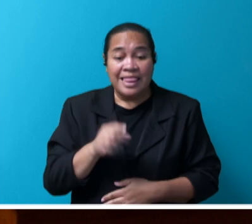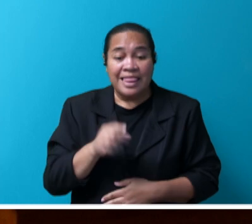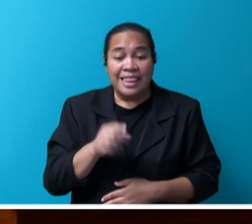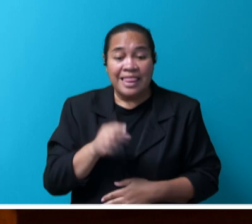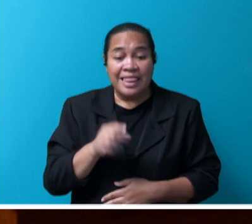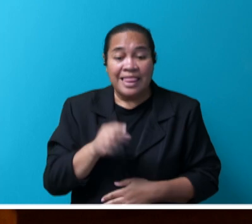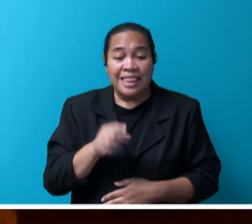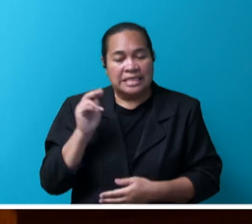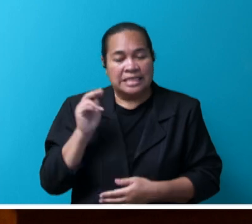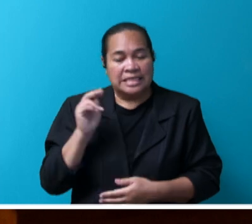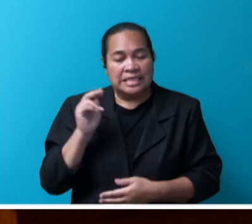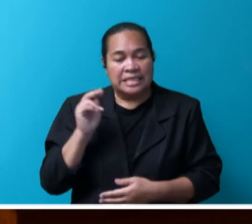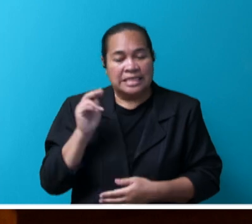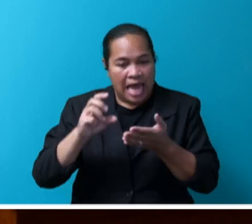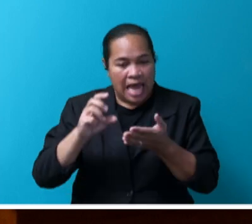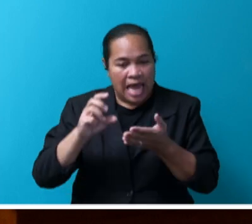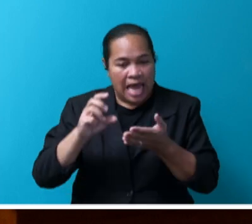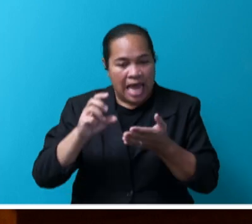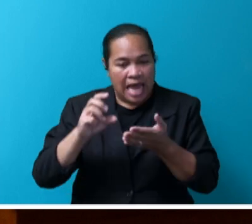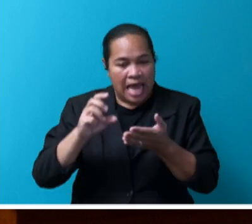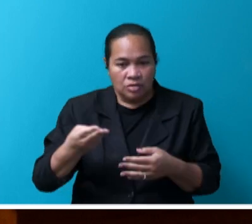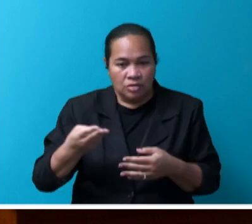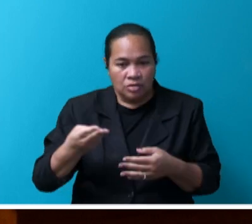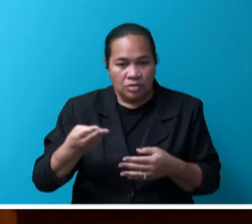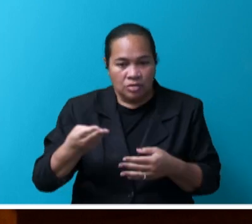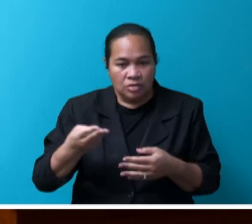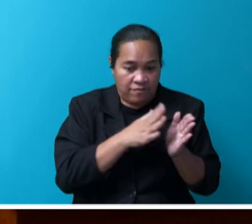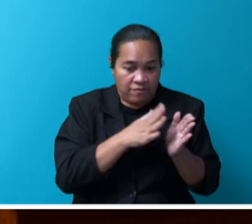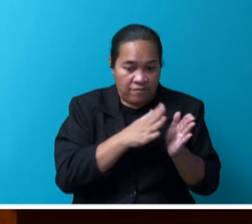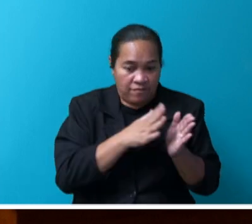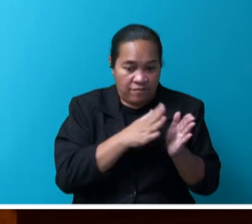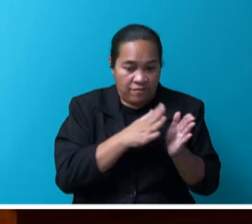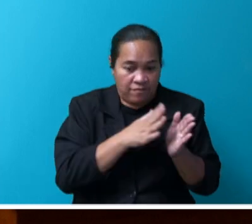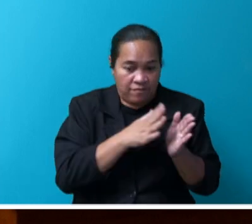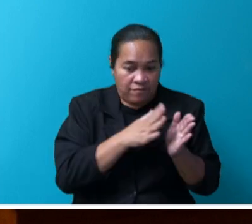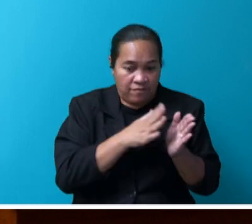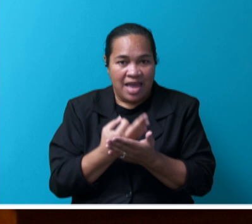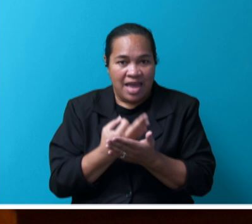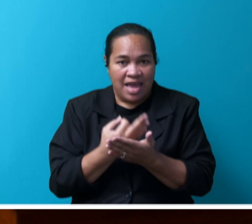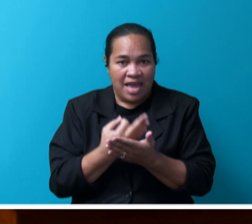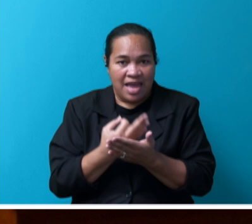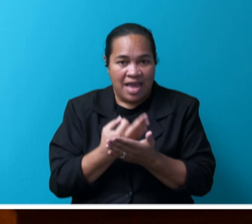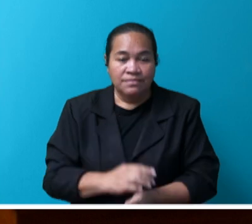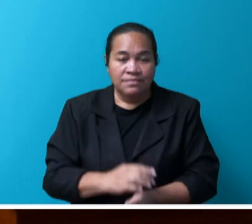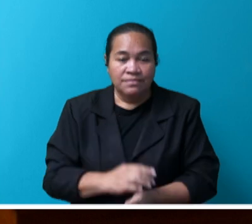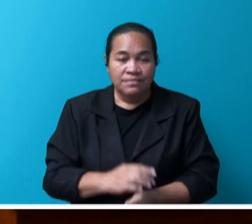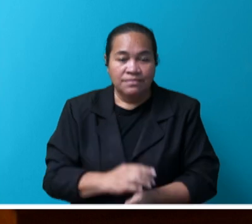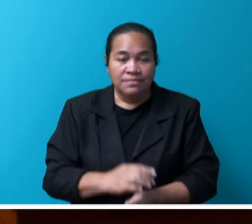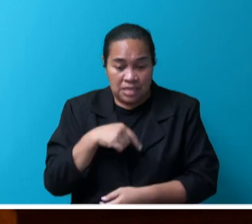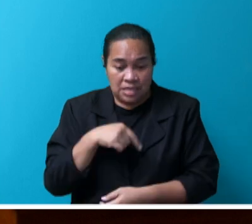broadcasters. Alongside Fiji Broadcasting Corporation's radio and television services, MyTV and